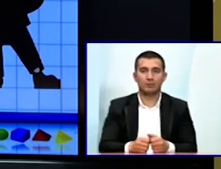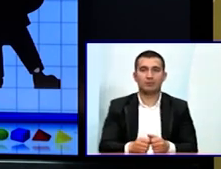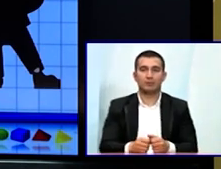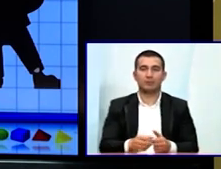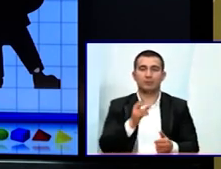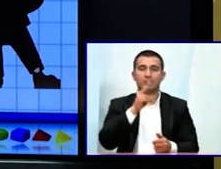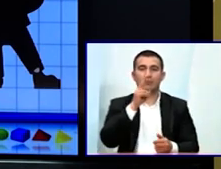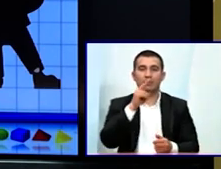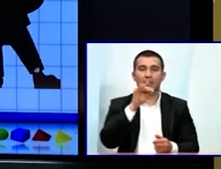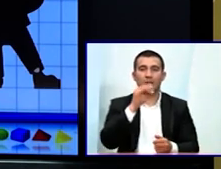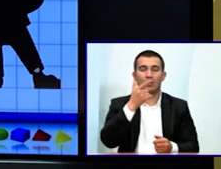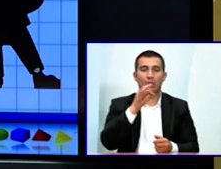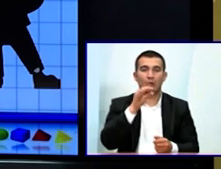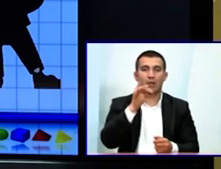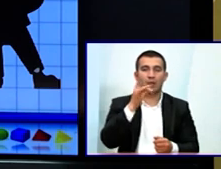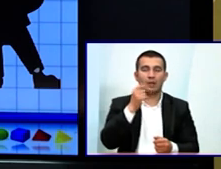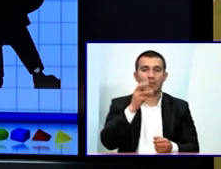Doiraviy diagrammalar o'zi nima?